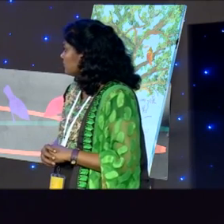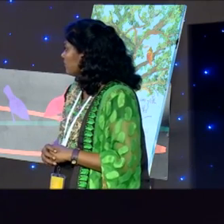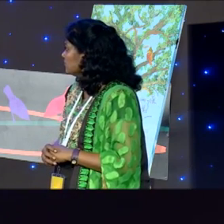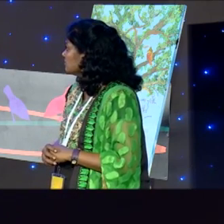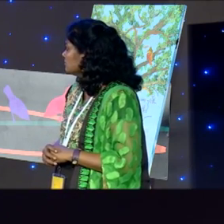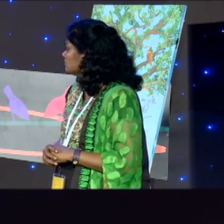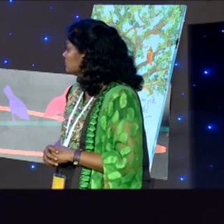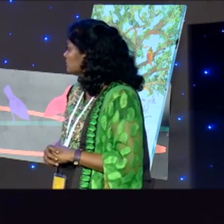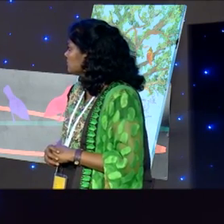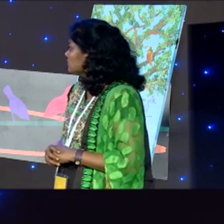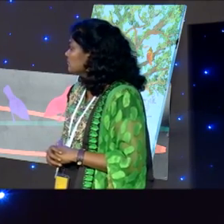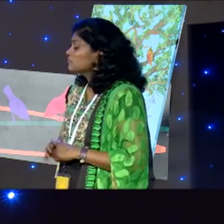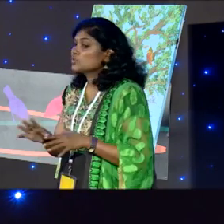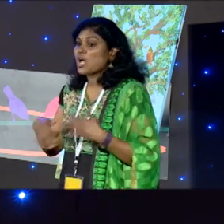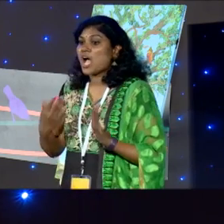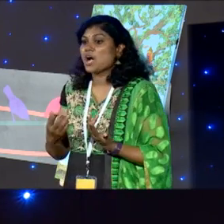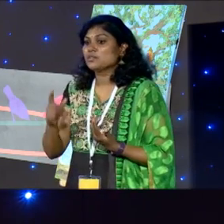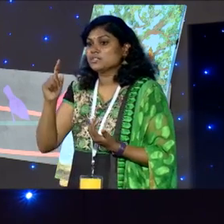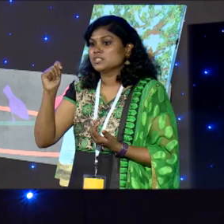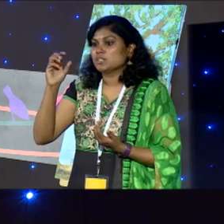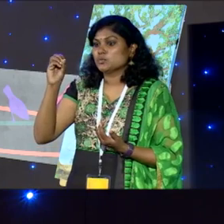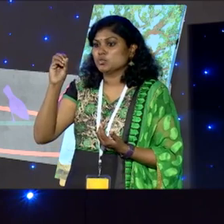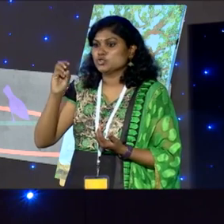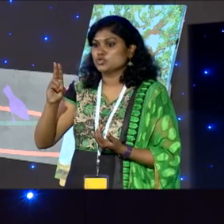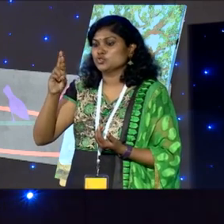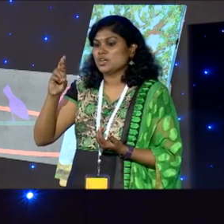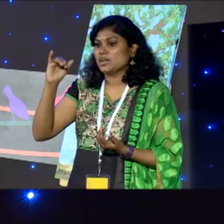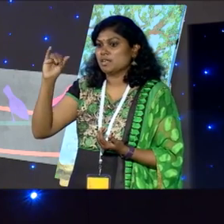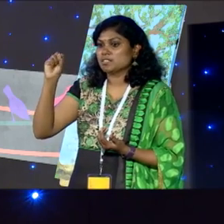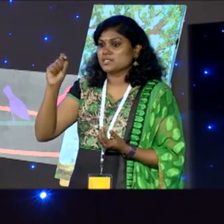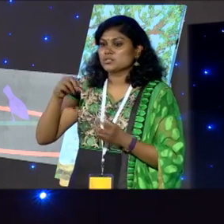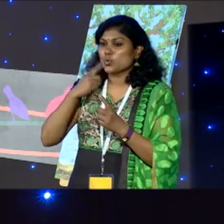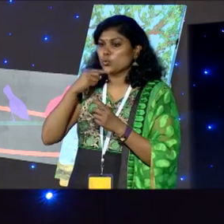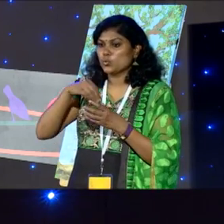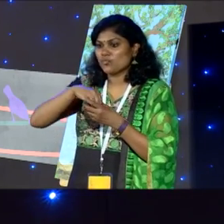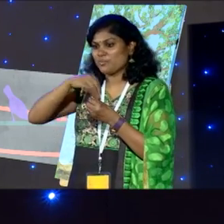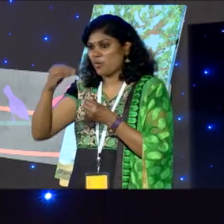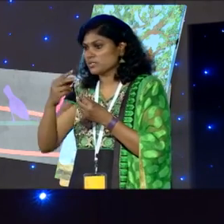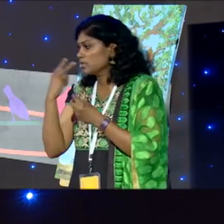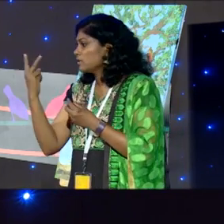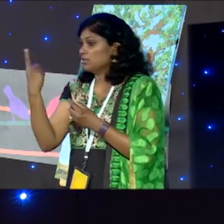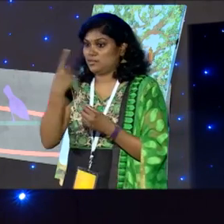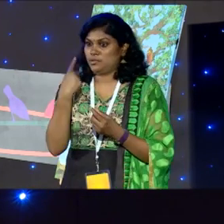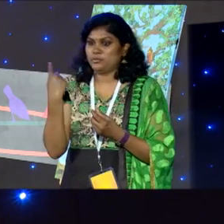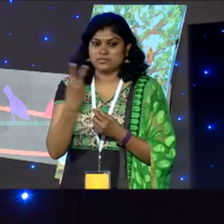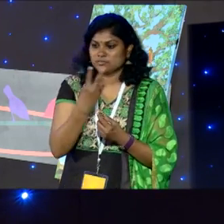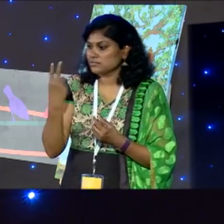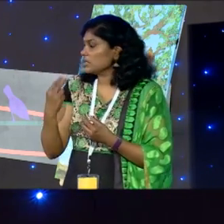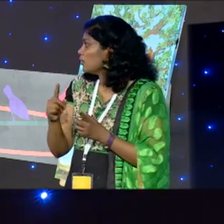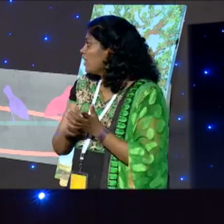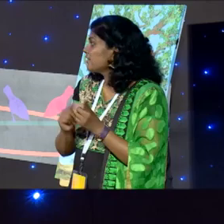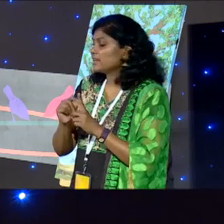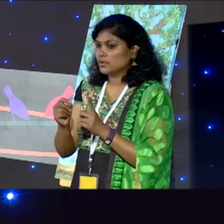So what they do is they reuse the same sanitary pad. They'll wash it and they'll reuse it. And that's like unhealthy and